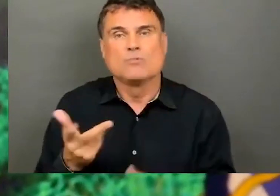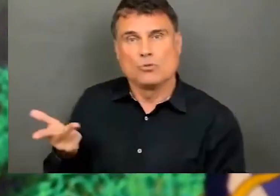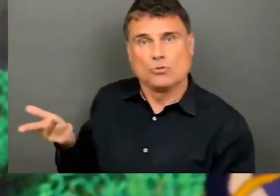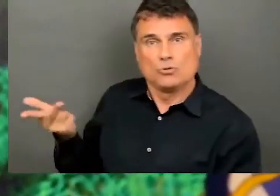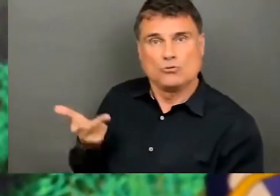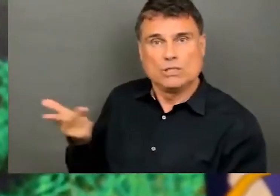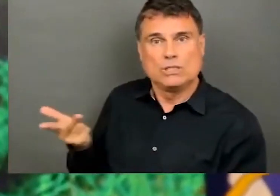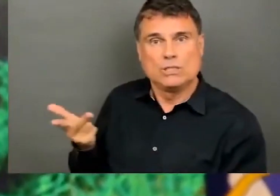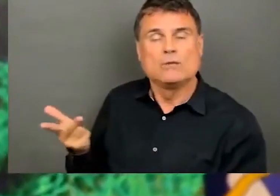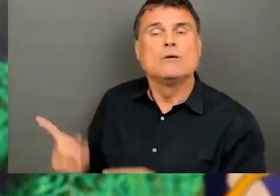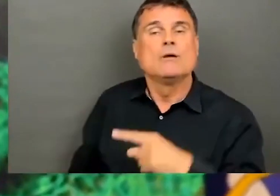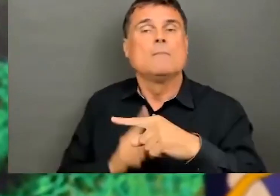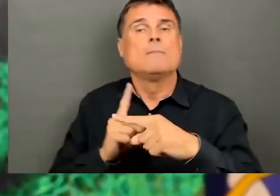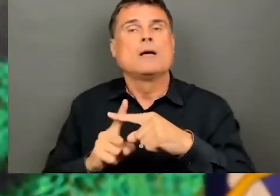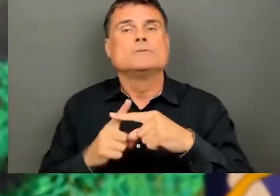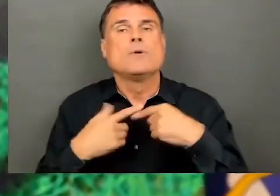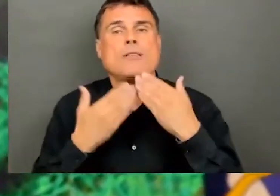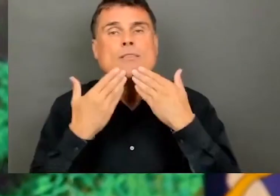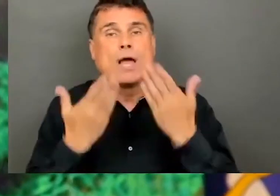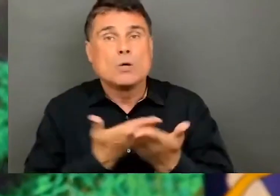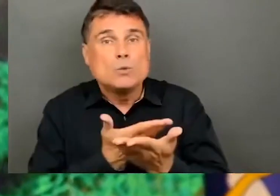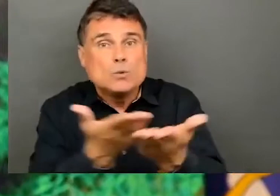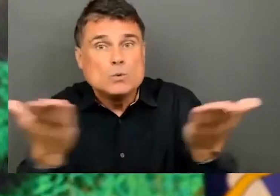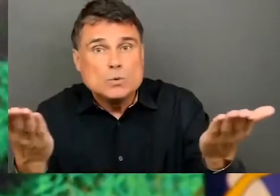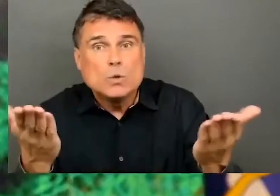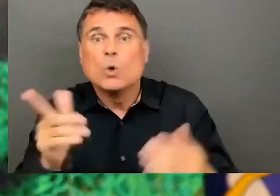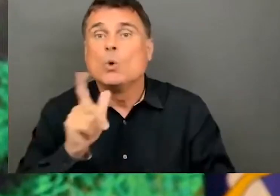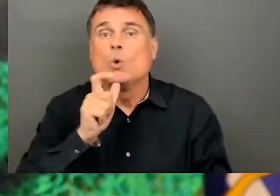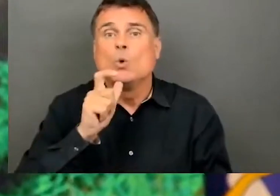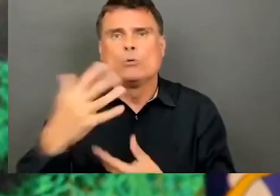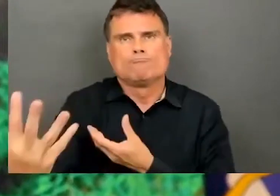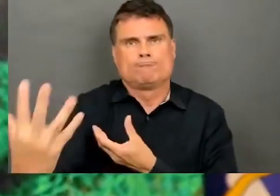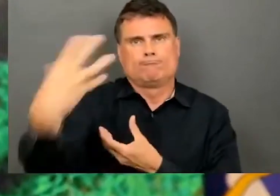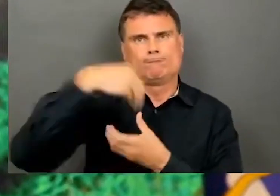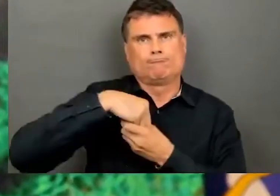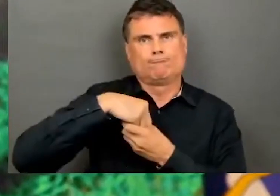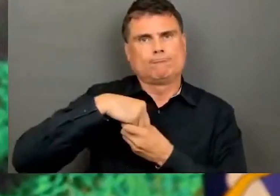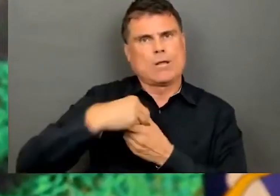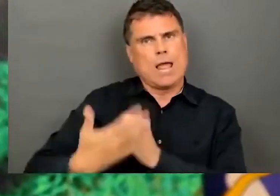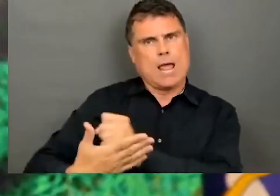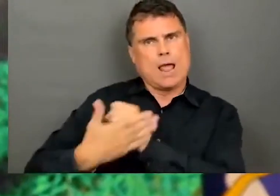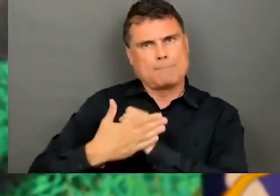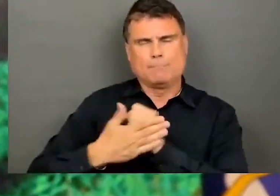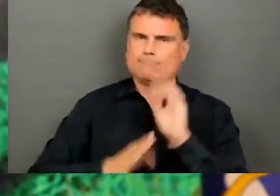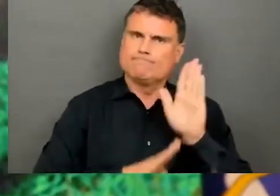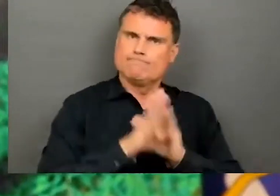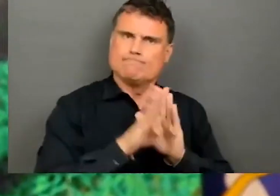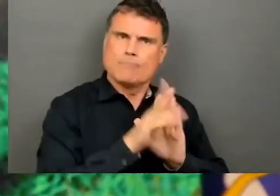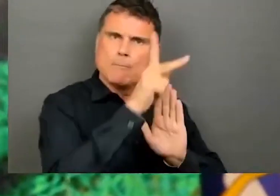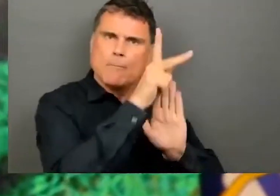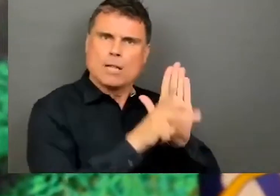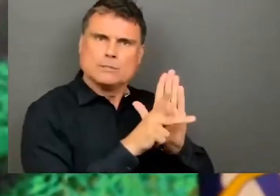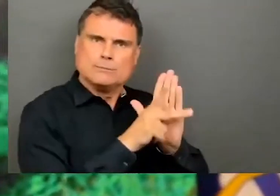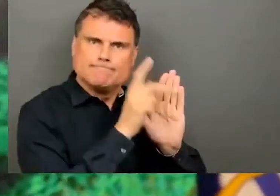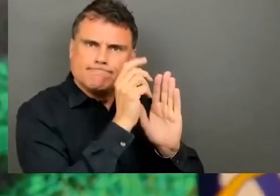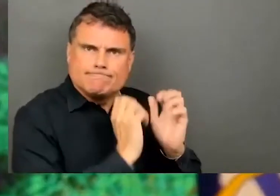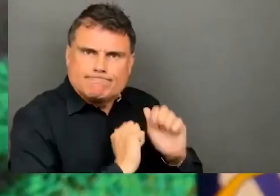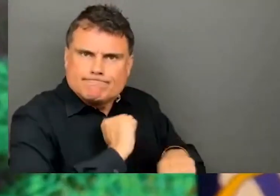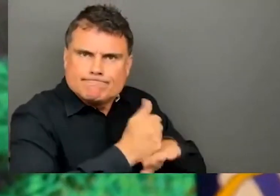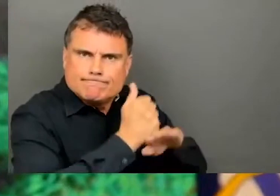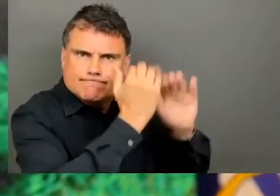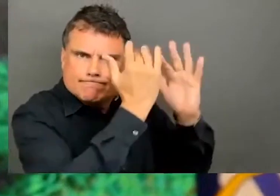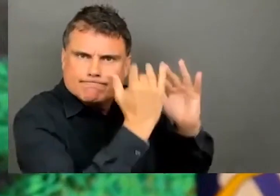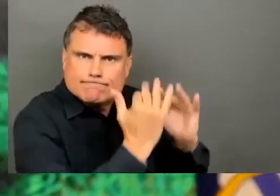of our prescribed safer supply policy being released today. Thank you all for sharing